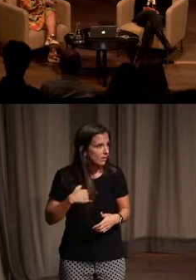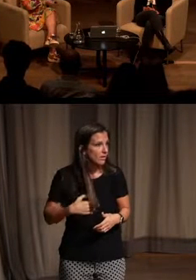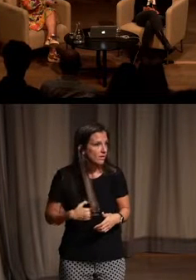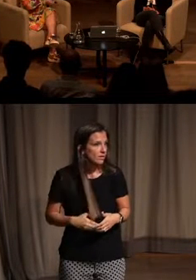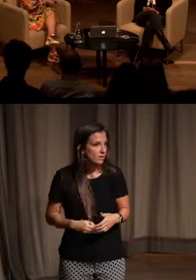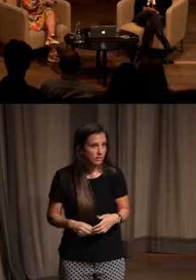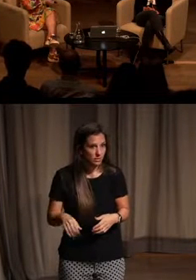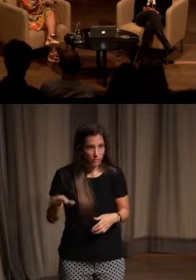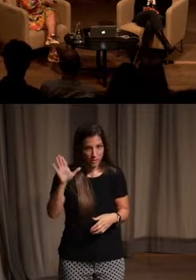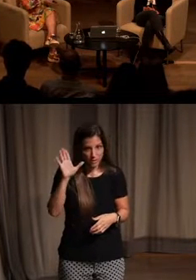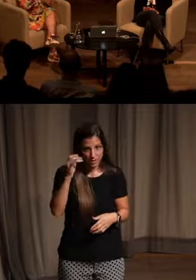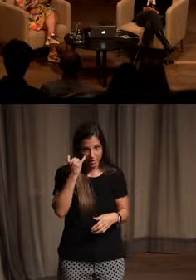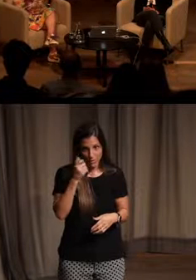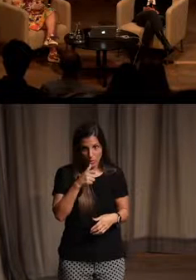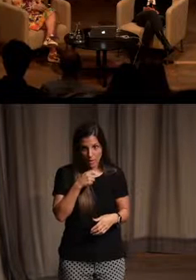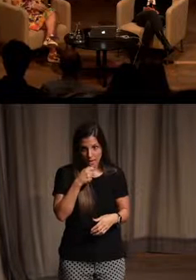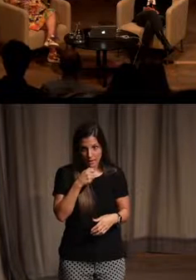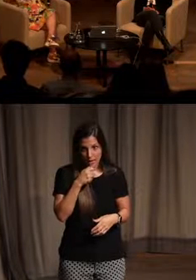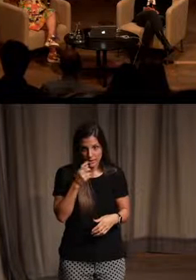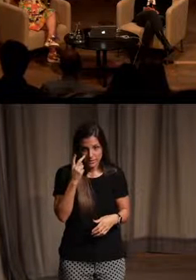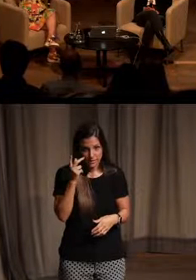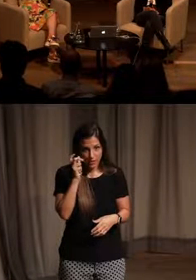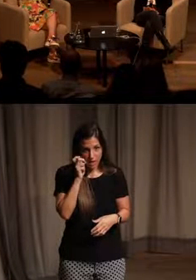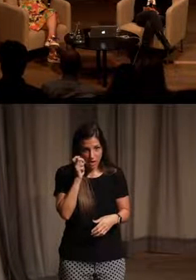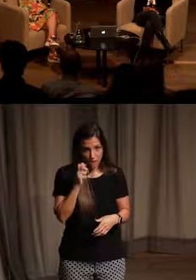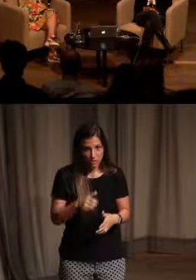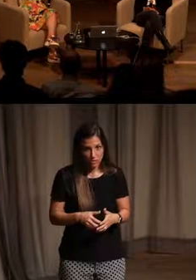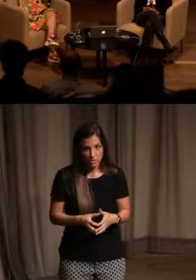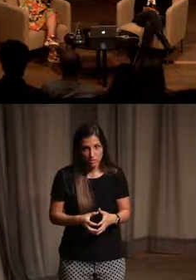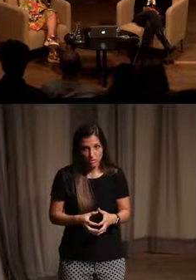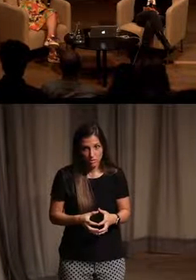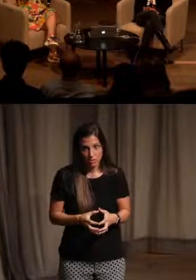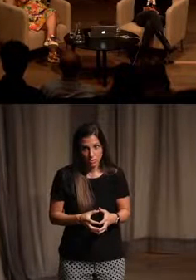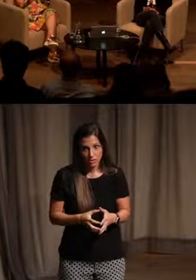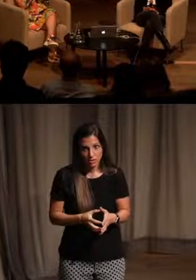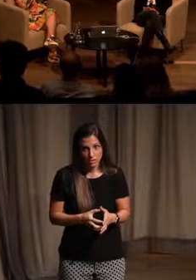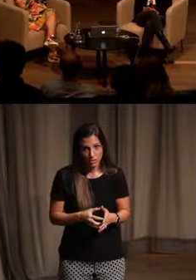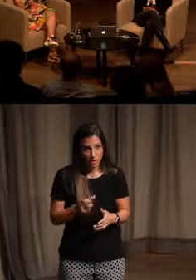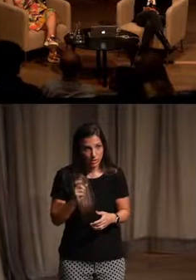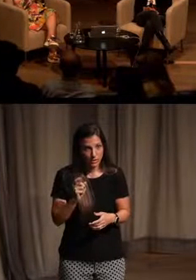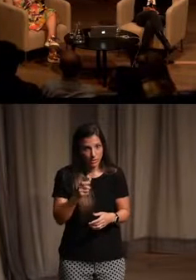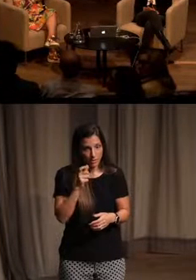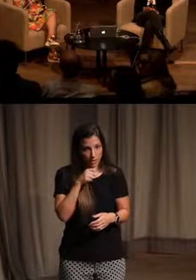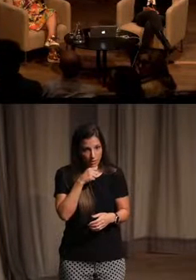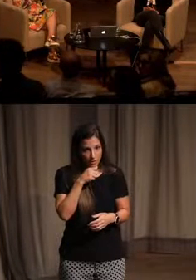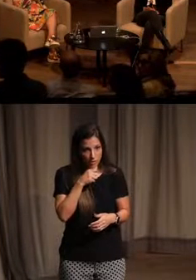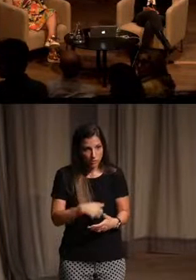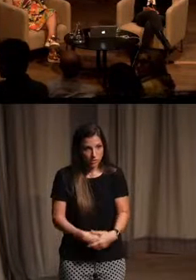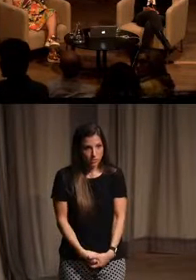Please raise your hand for a mic so that everybody can hear, and we'll bring you a mic.